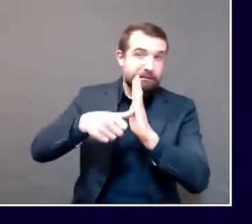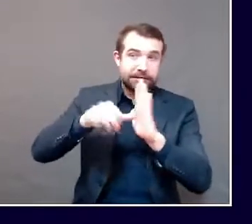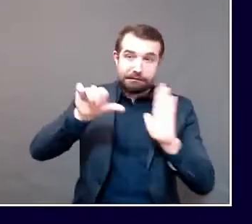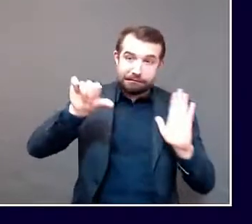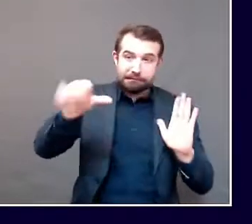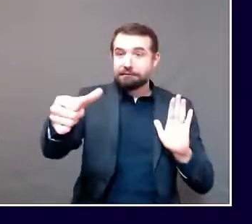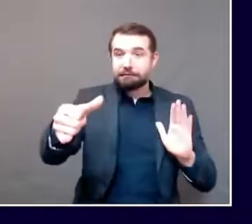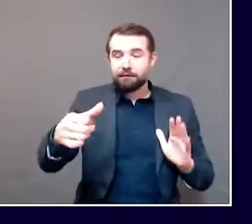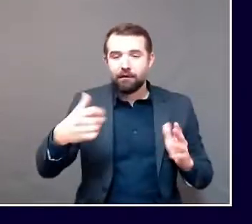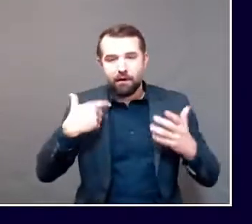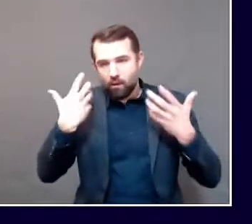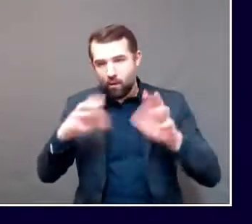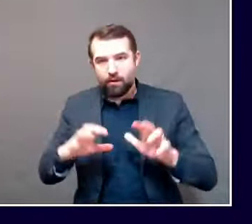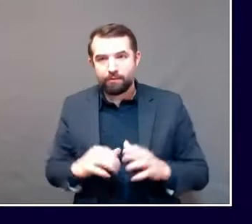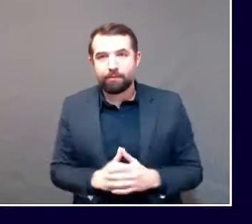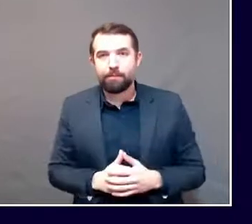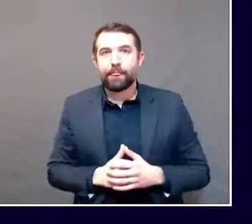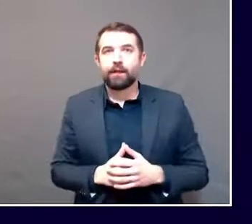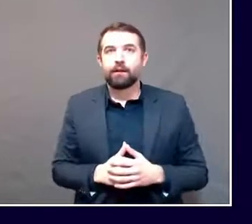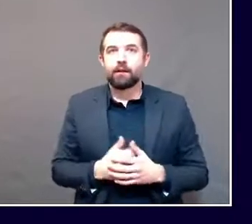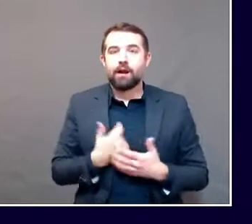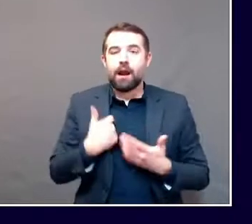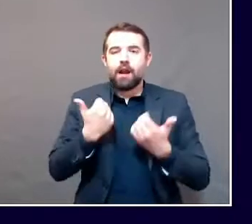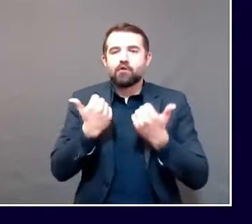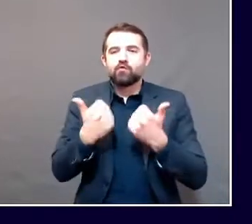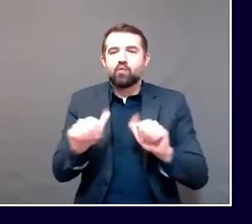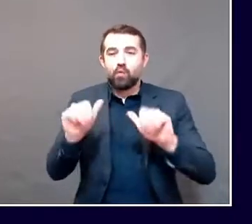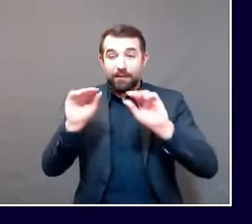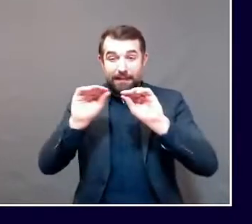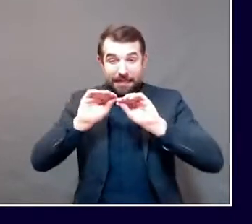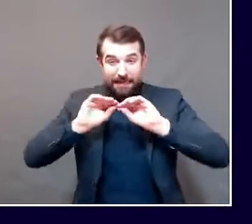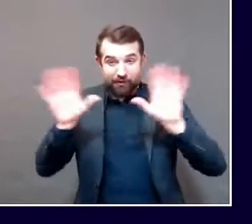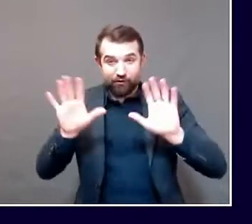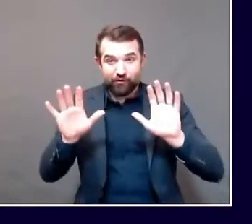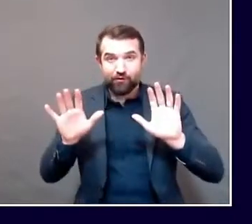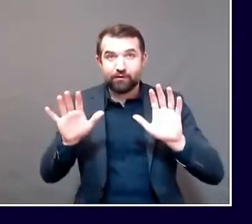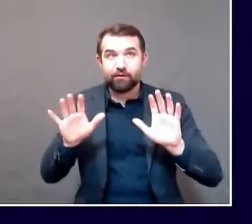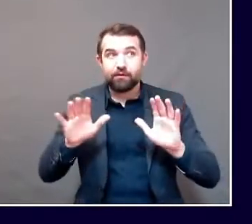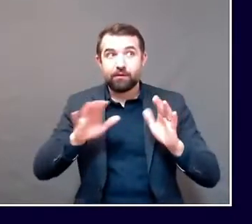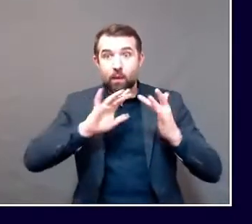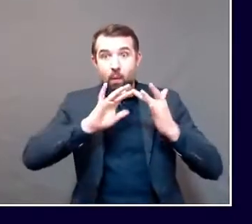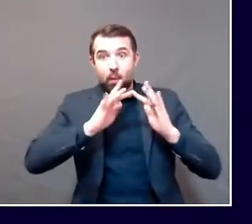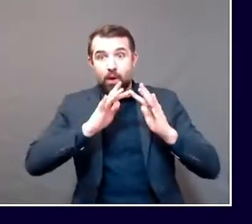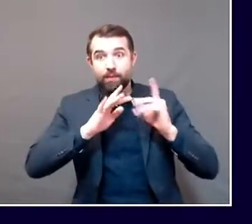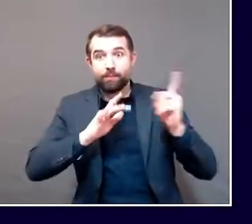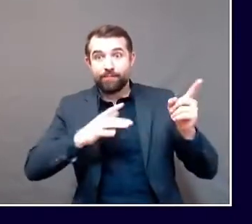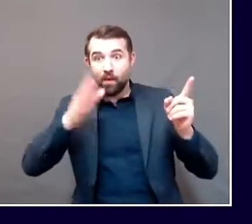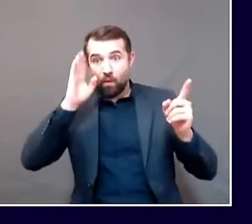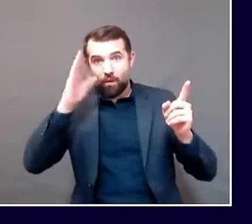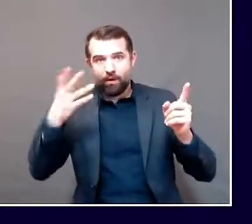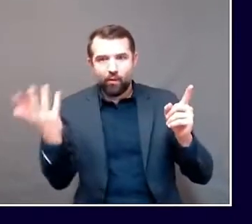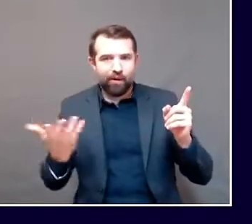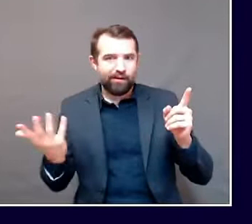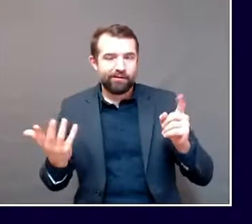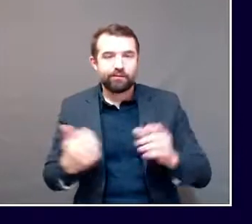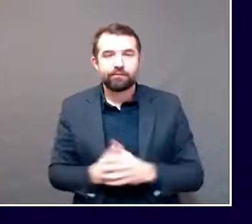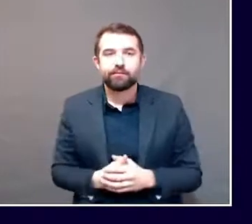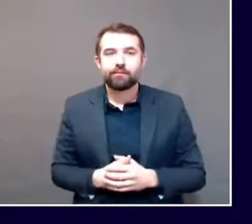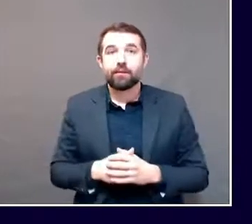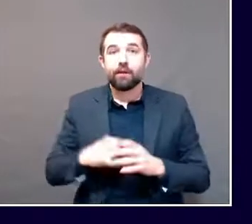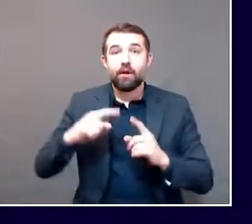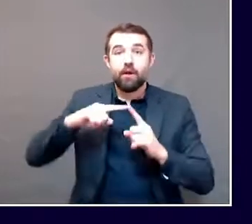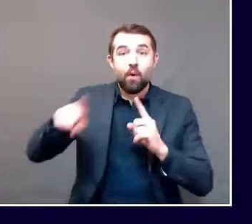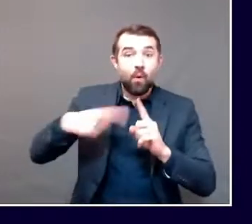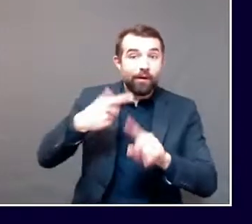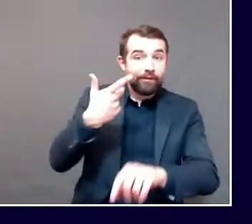and register, find information about where there are vaccine sites available, find a slot that might work for them,